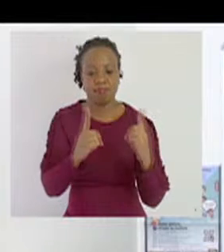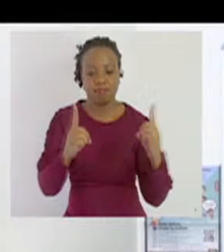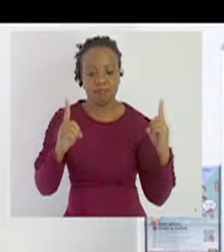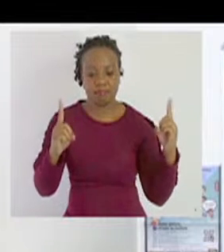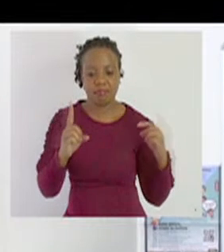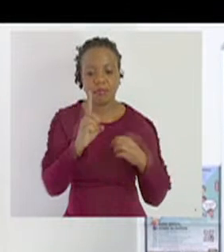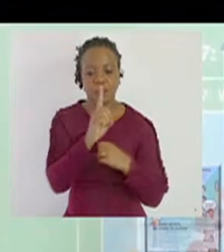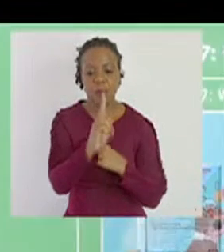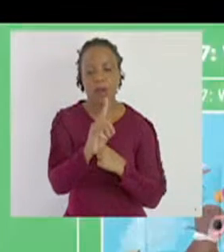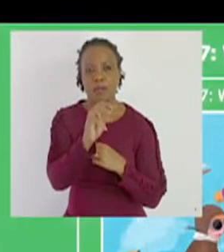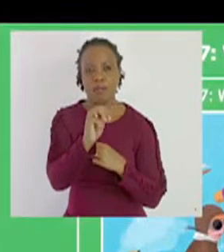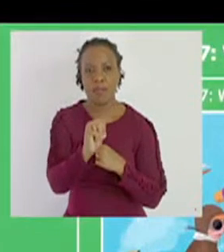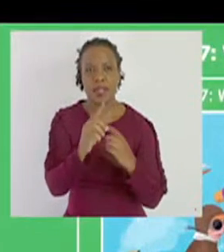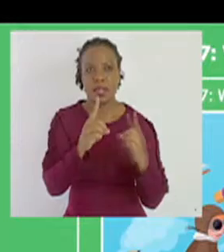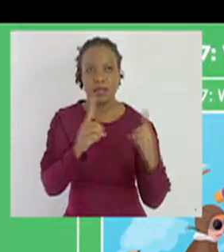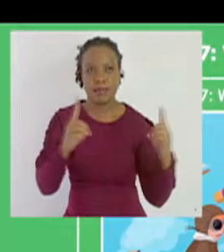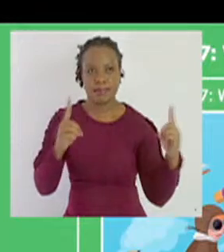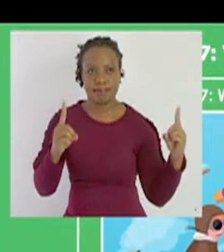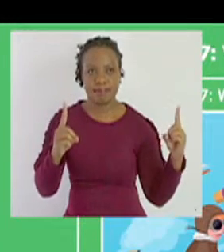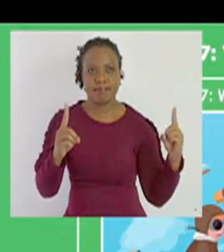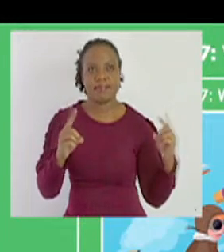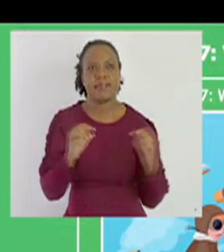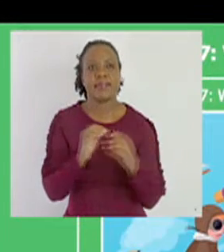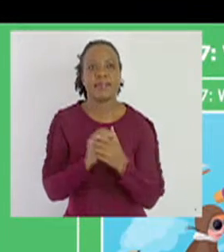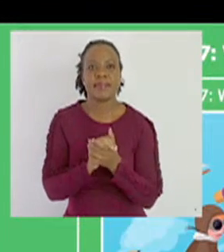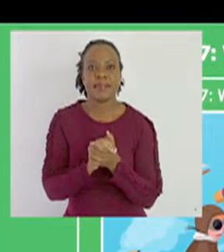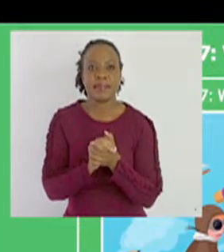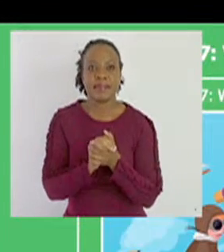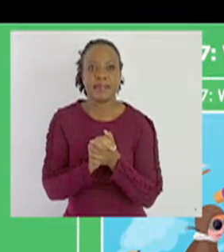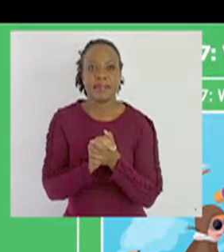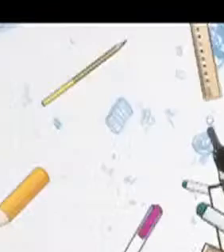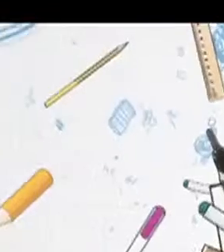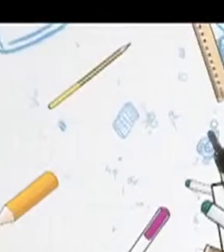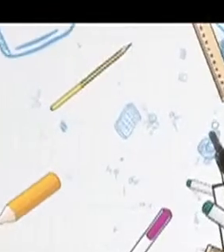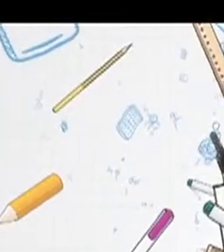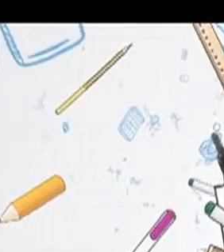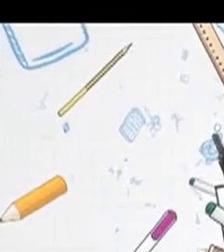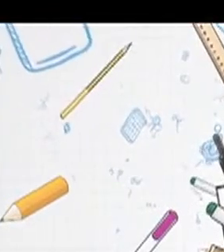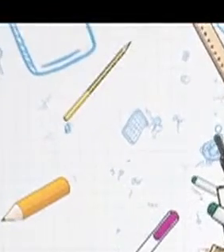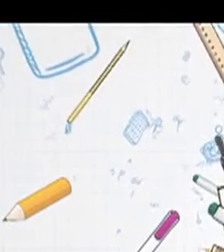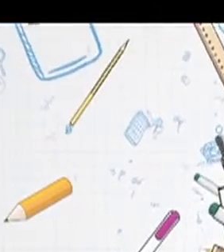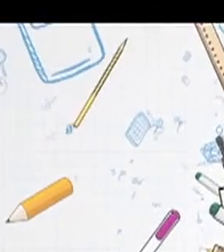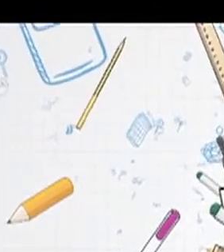social distance. All right. Now, today's lesson.